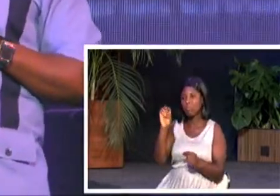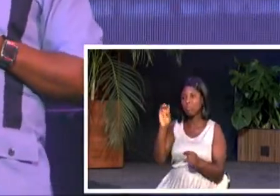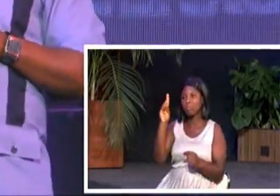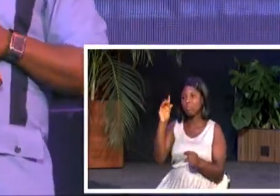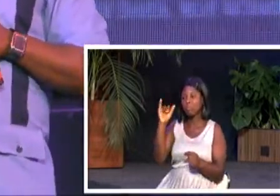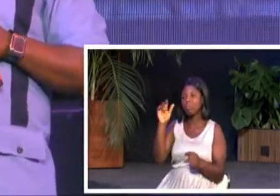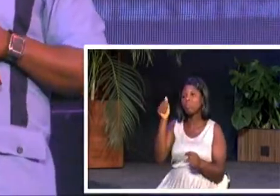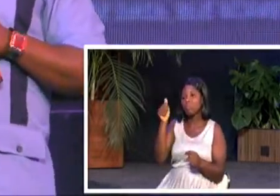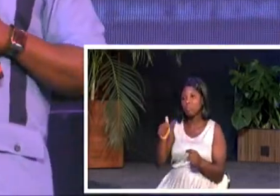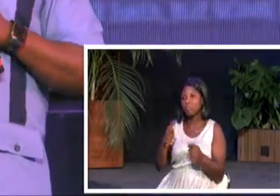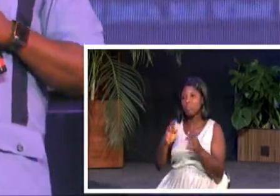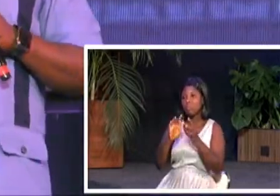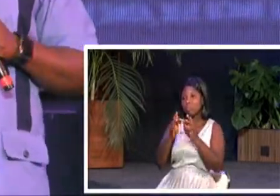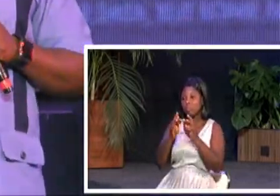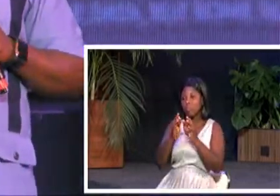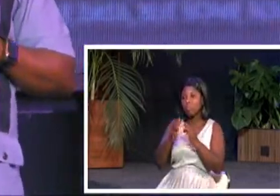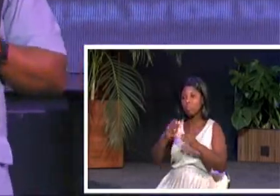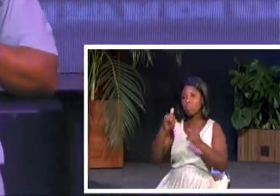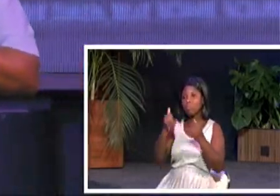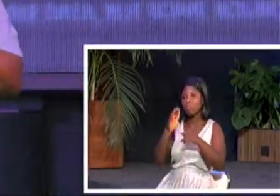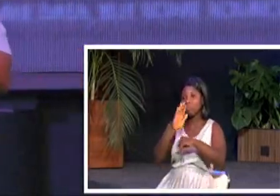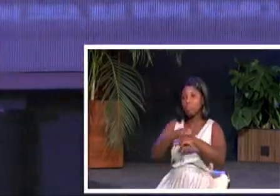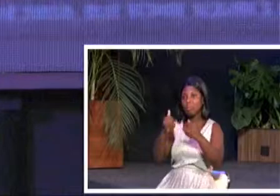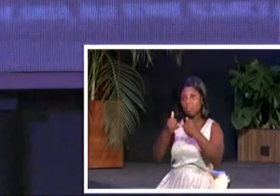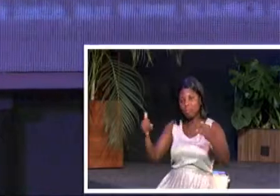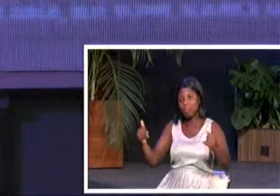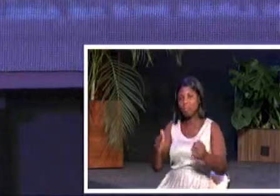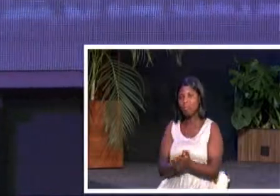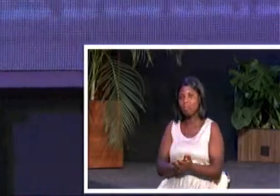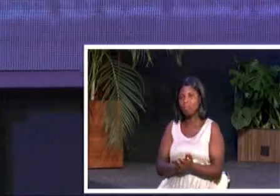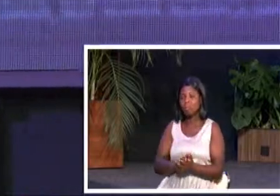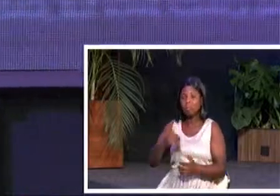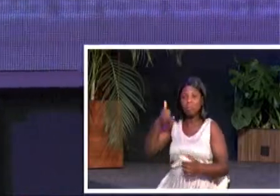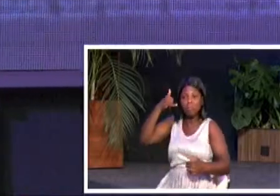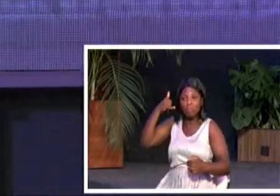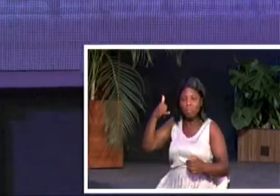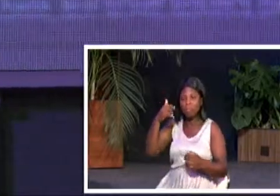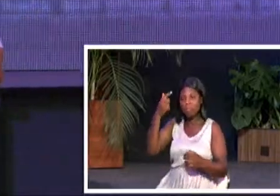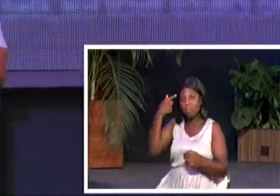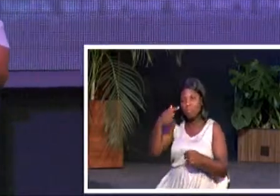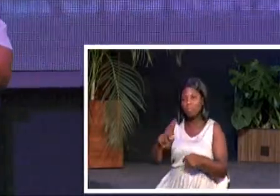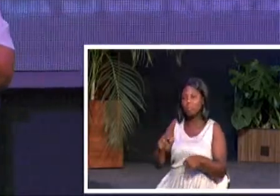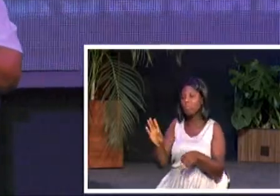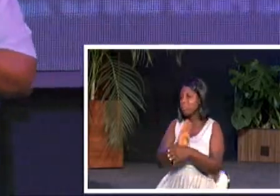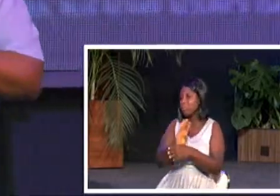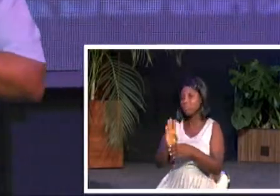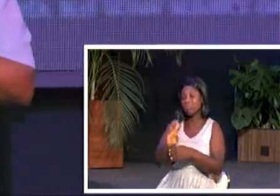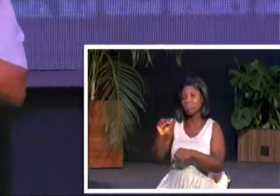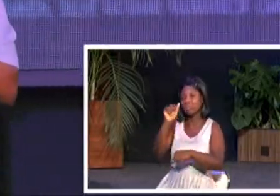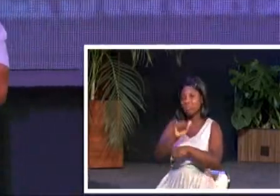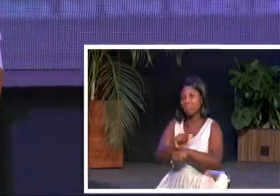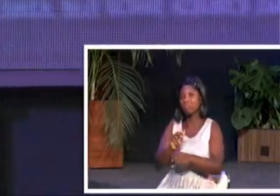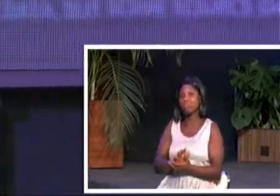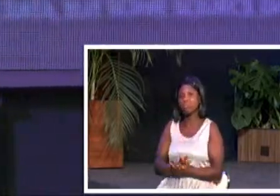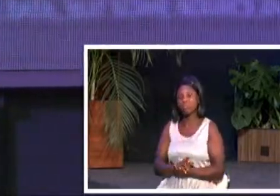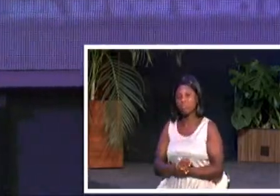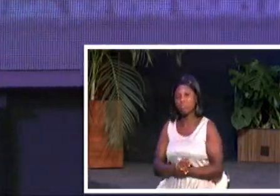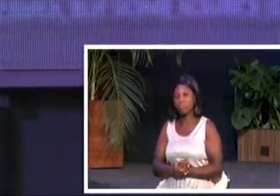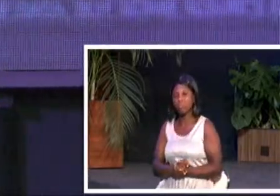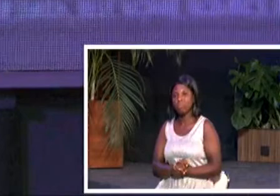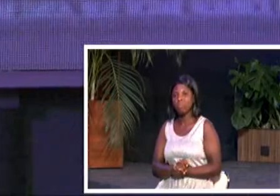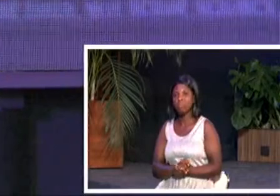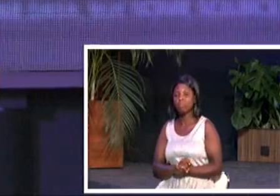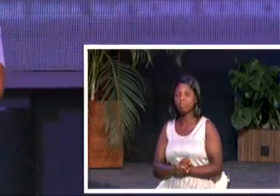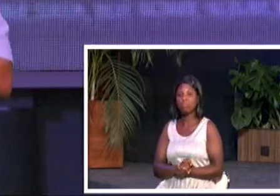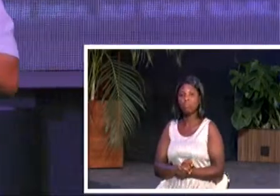subscriptions. So mobile subscriptions is the number of mobile cellular services that people use, irrespective of the